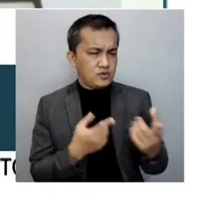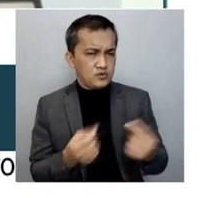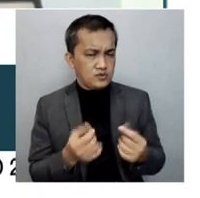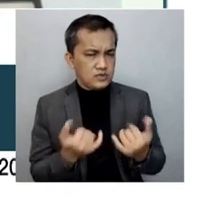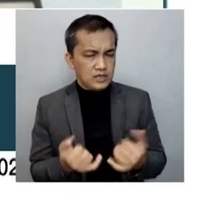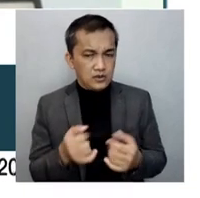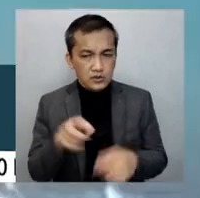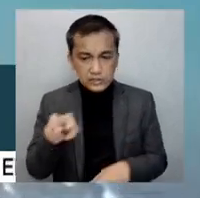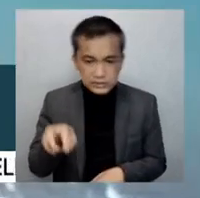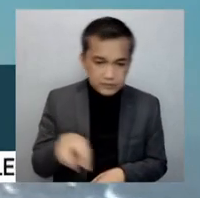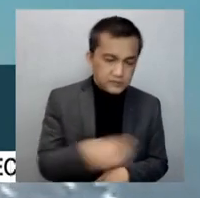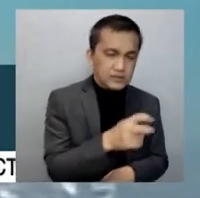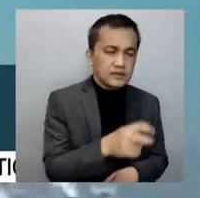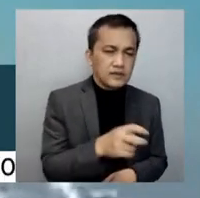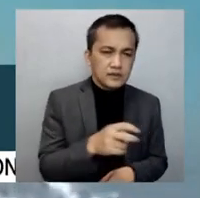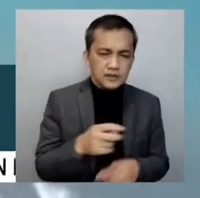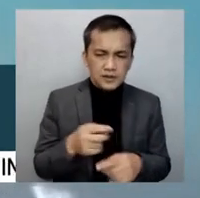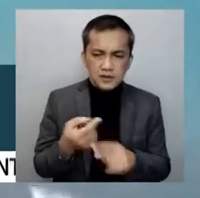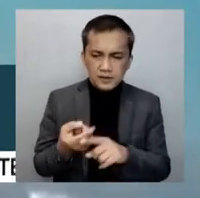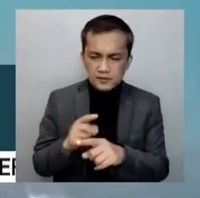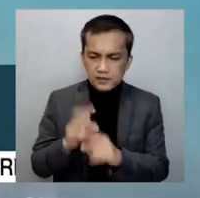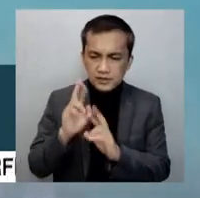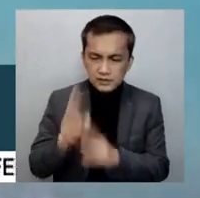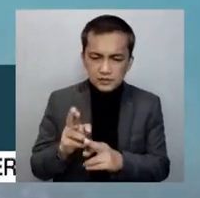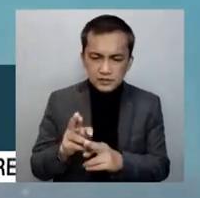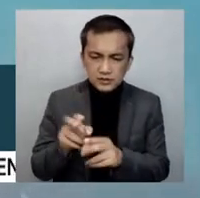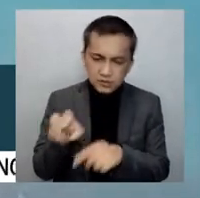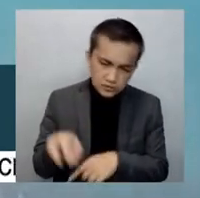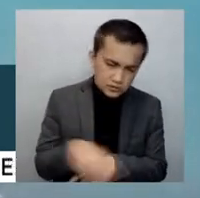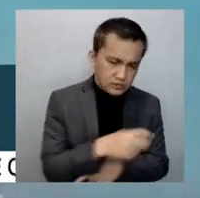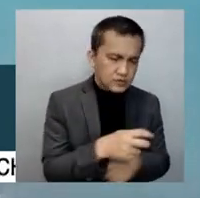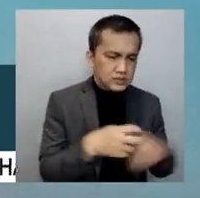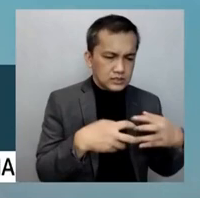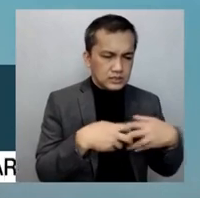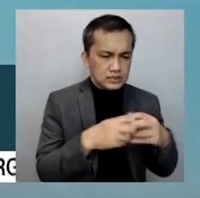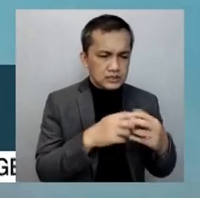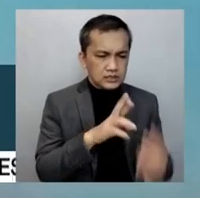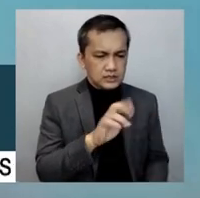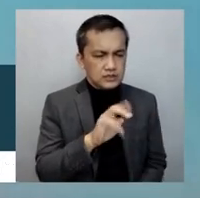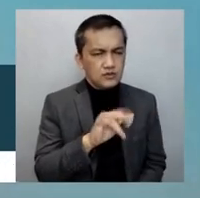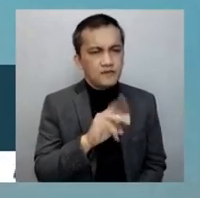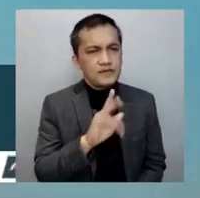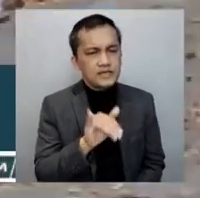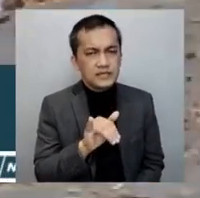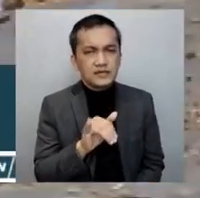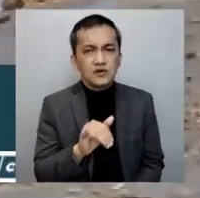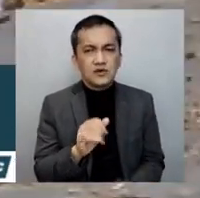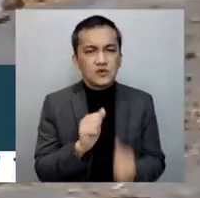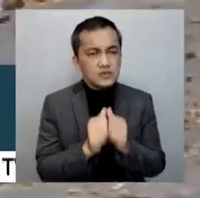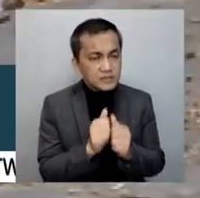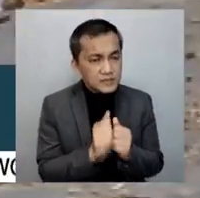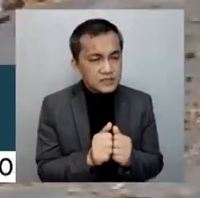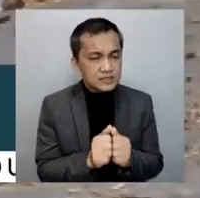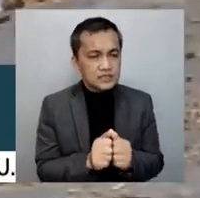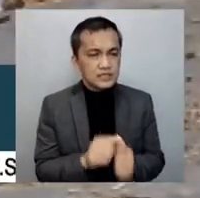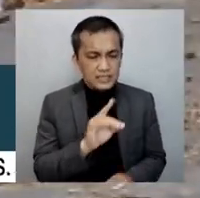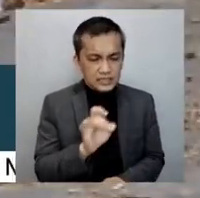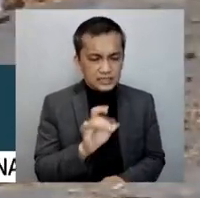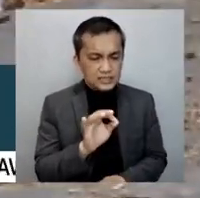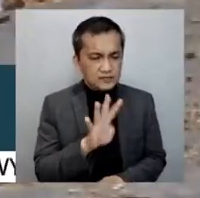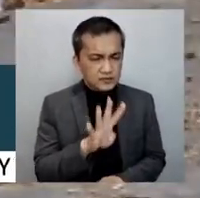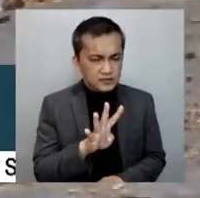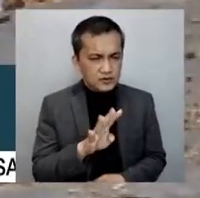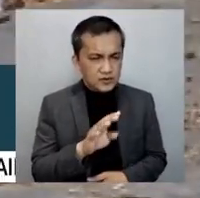shifting from response to recovery. What does it mean, ma'am? We have 894 Coast